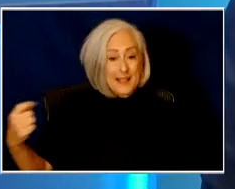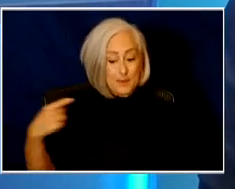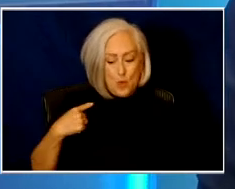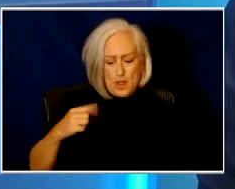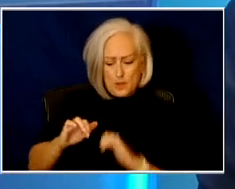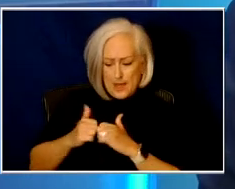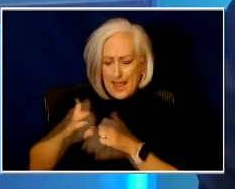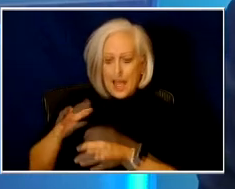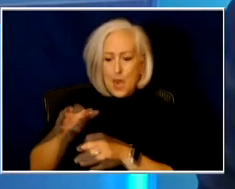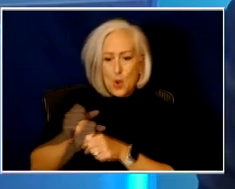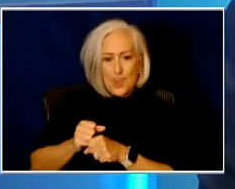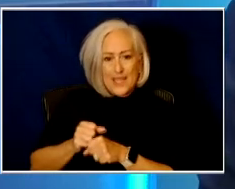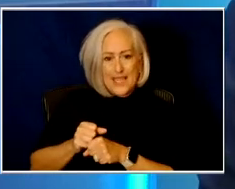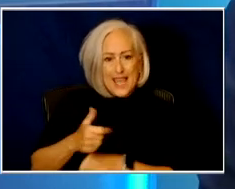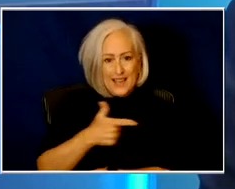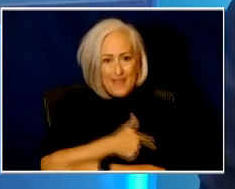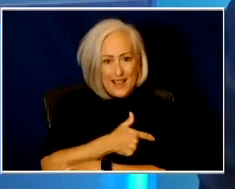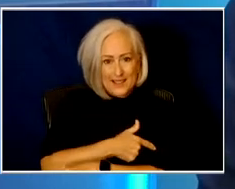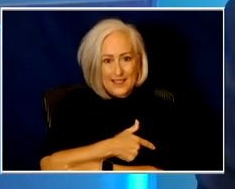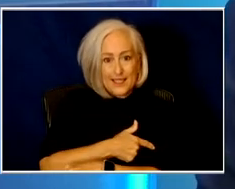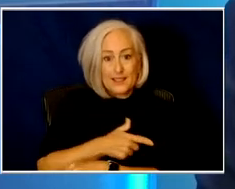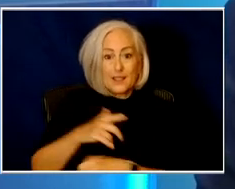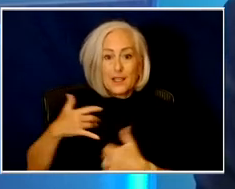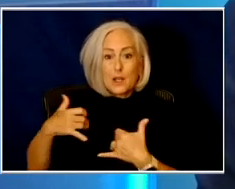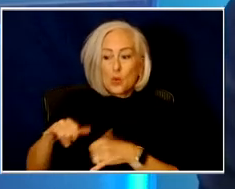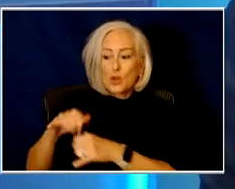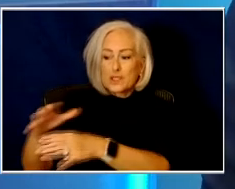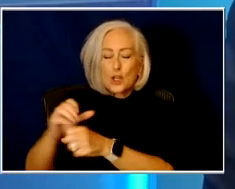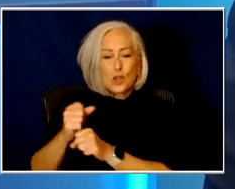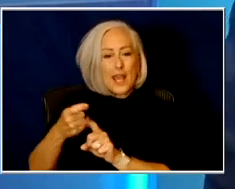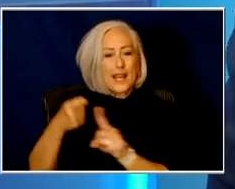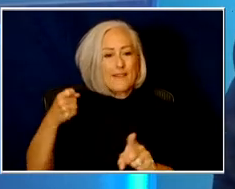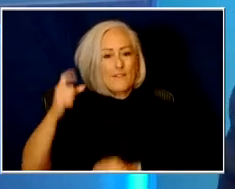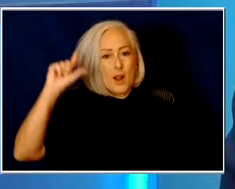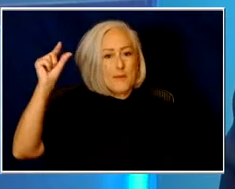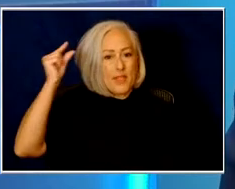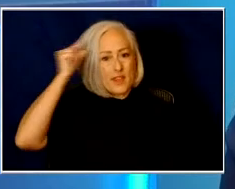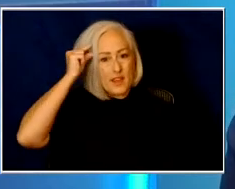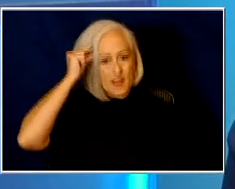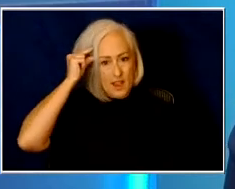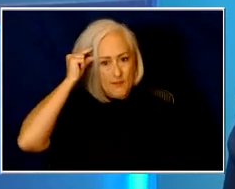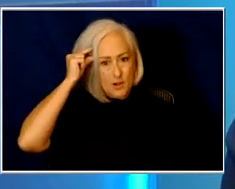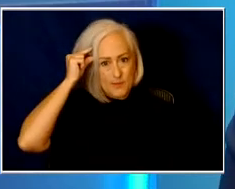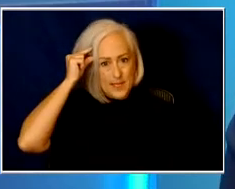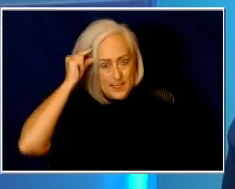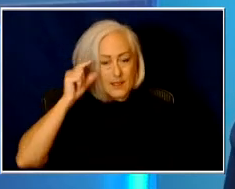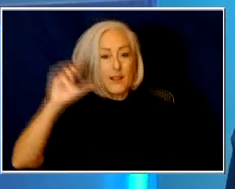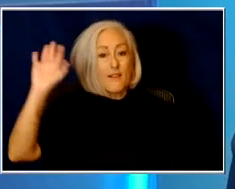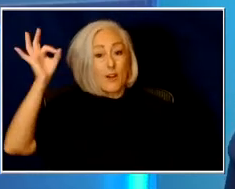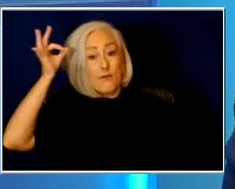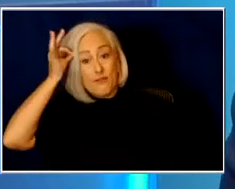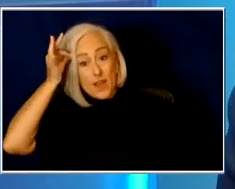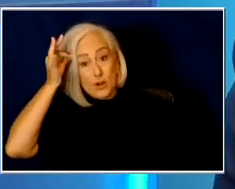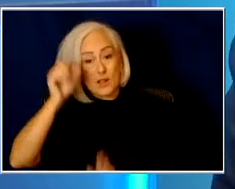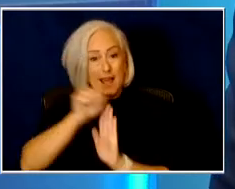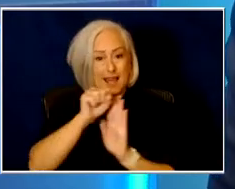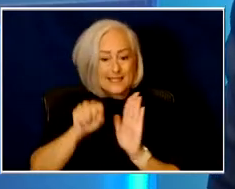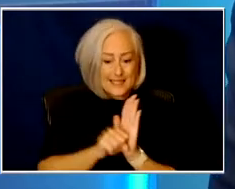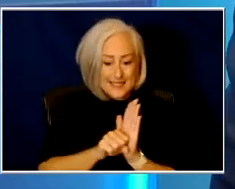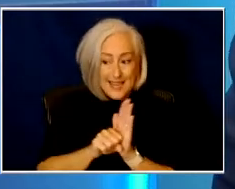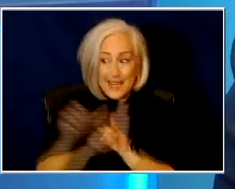it actually is still coming through the government is still coming through the federal government to the state governments and being distributed that way